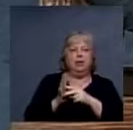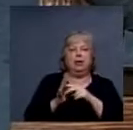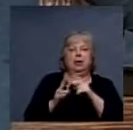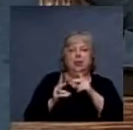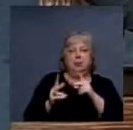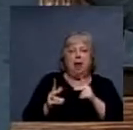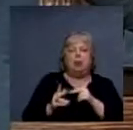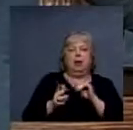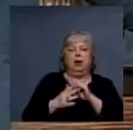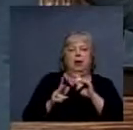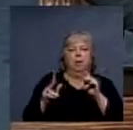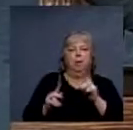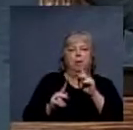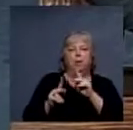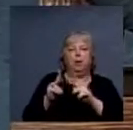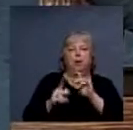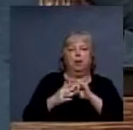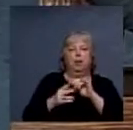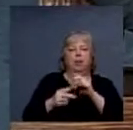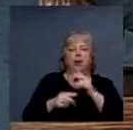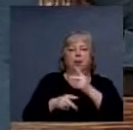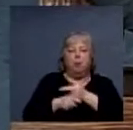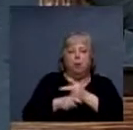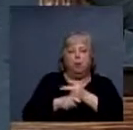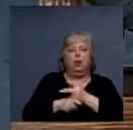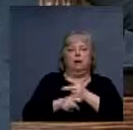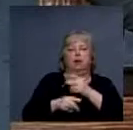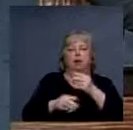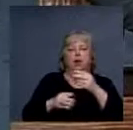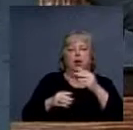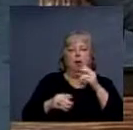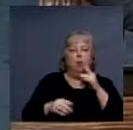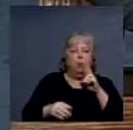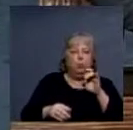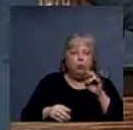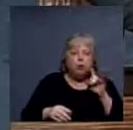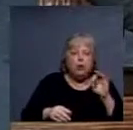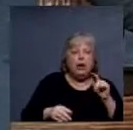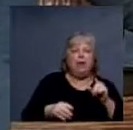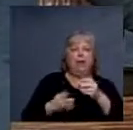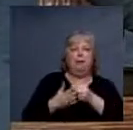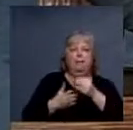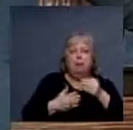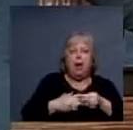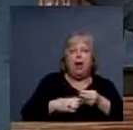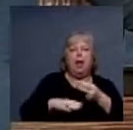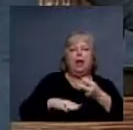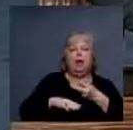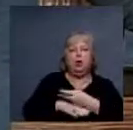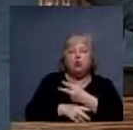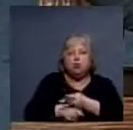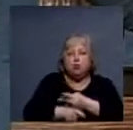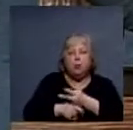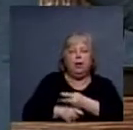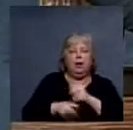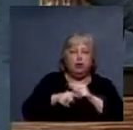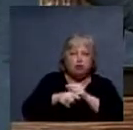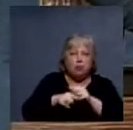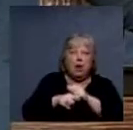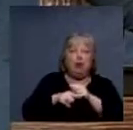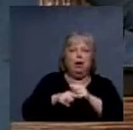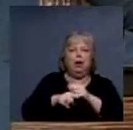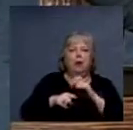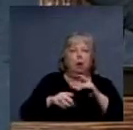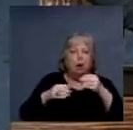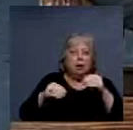person engages in the business of boarding, breeding, buying, grooming, letting for hire, training for a fee,